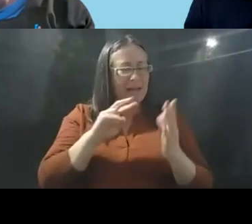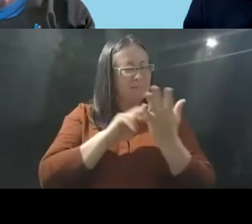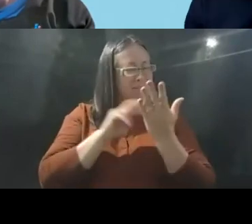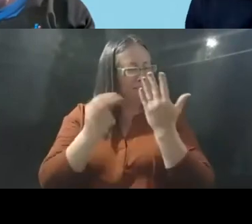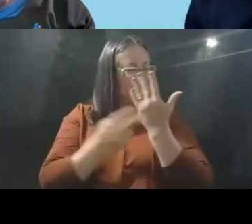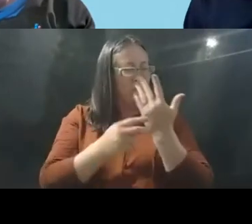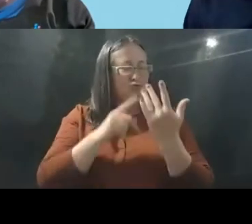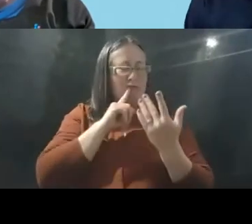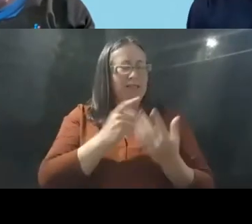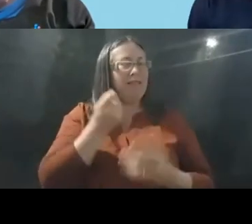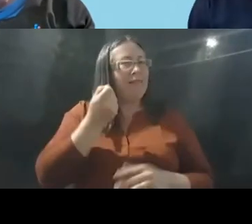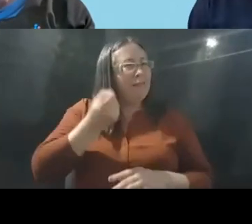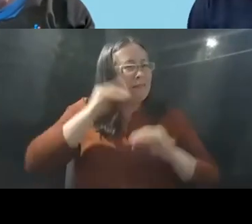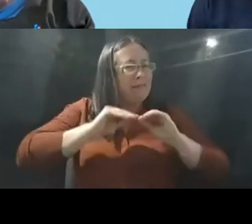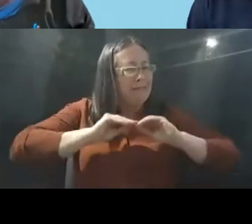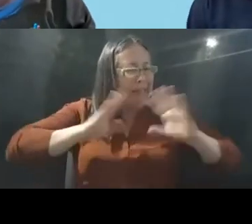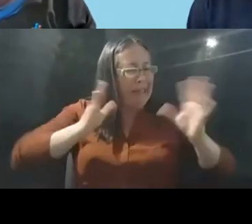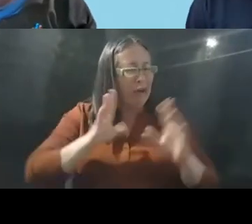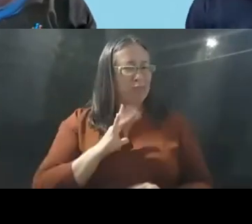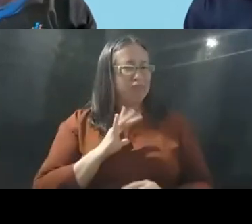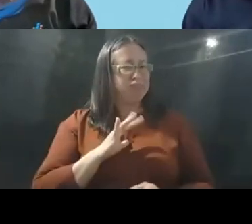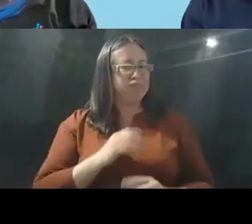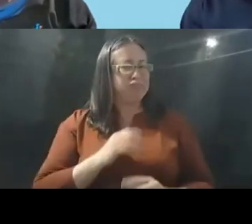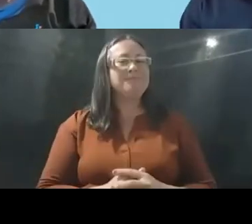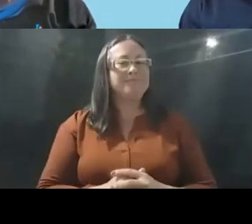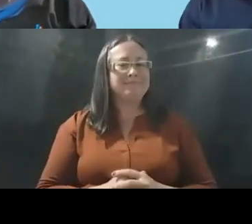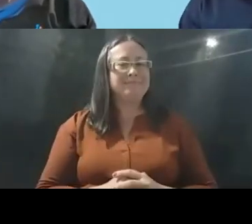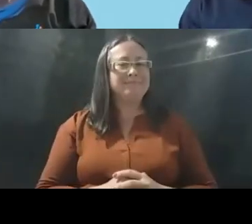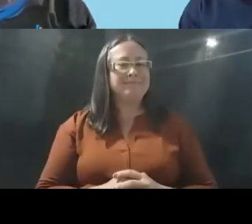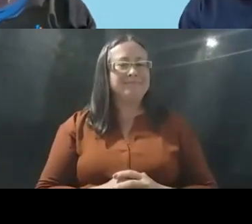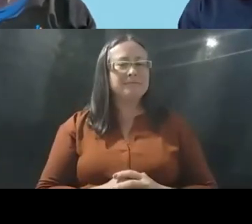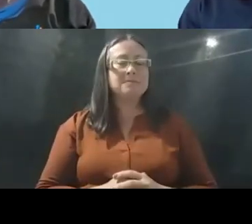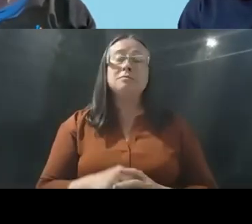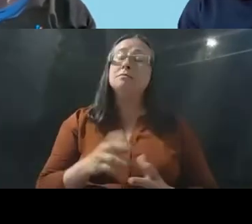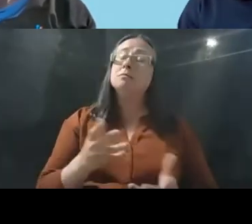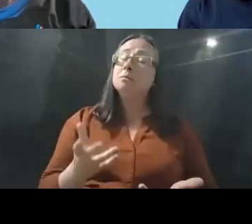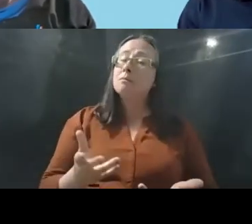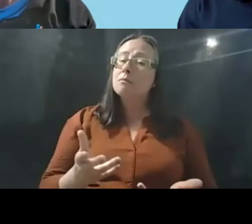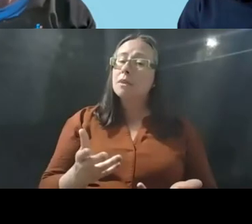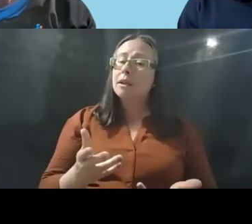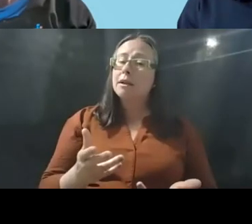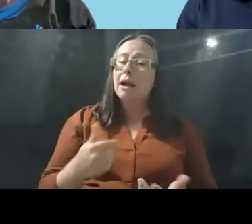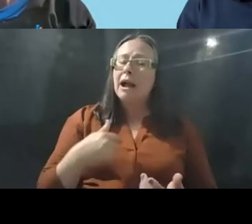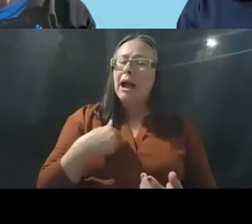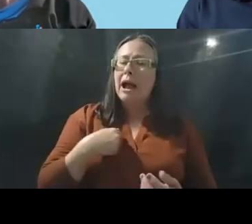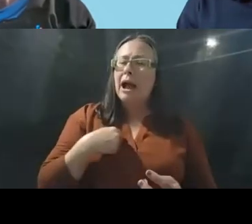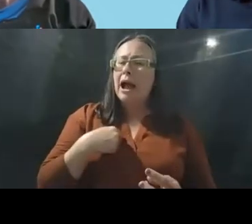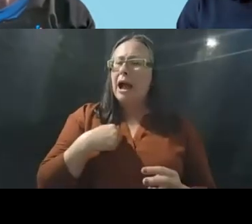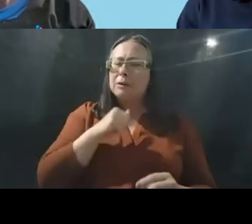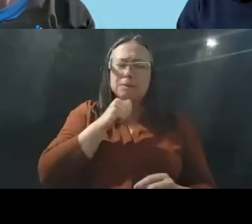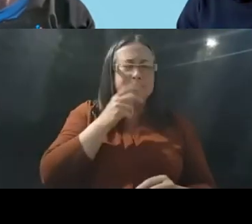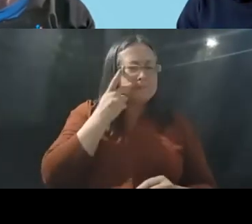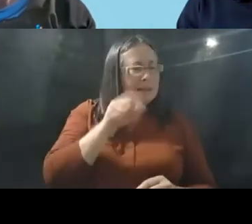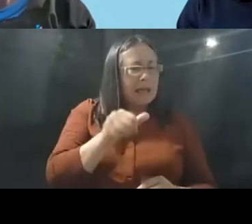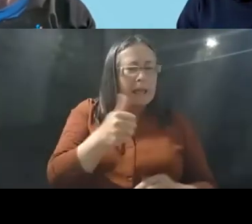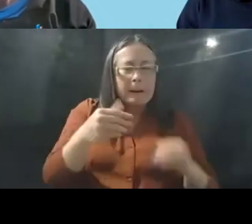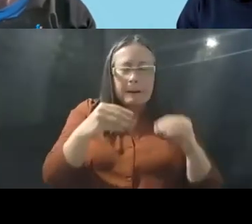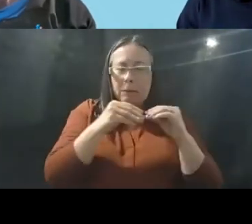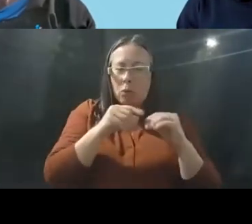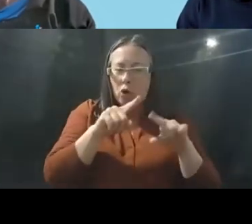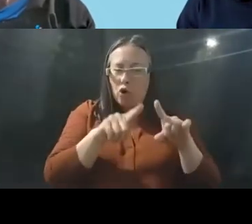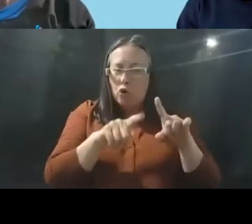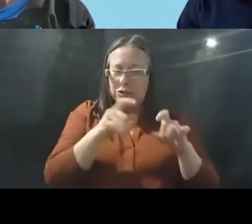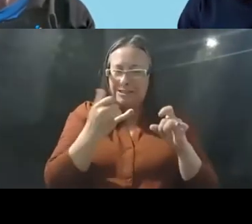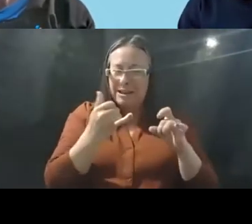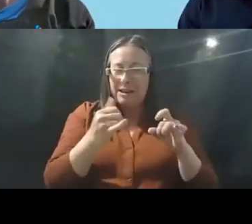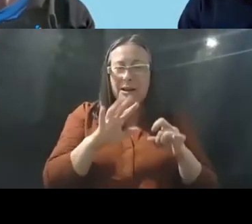works. All right. I'll tell you what, I am looking, I don't see any more questions here. We're just a minute